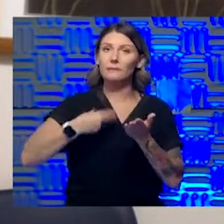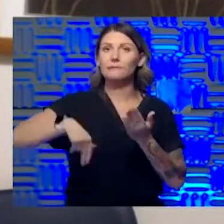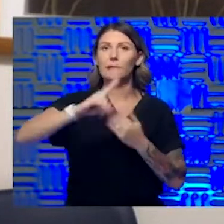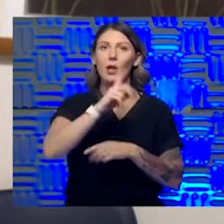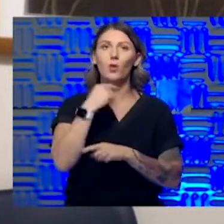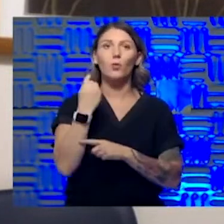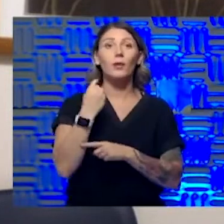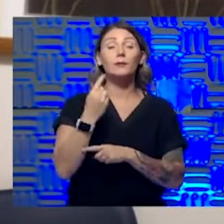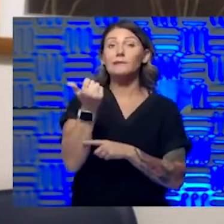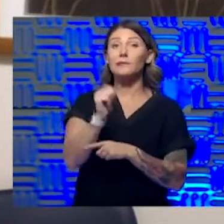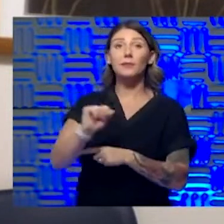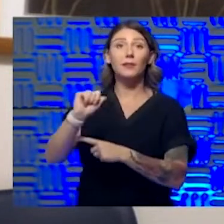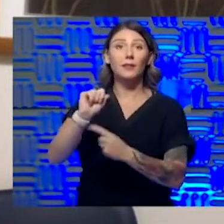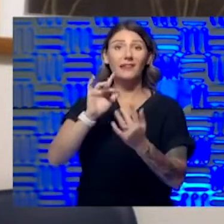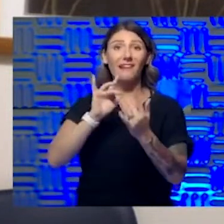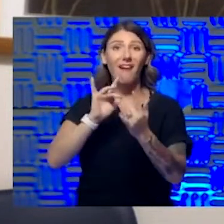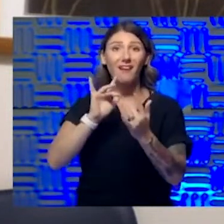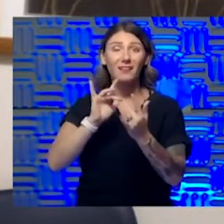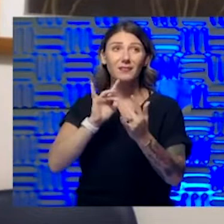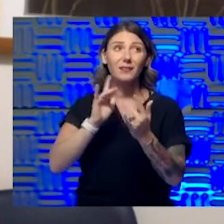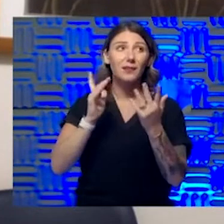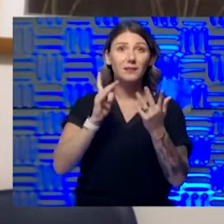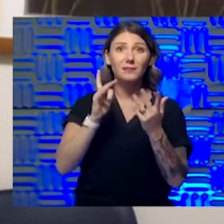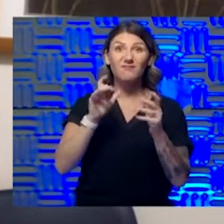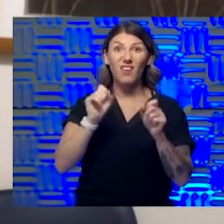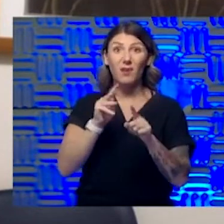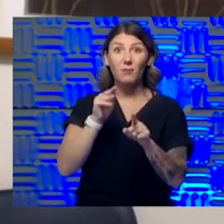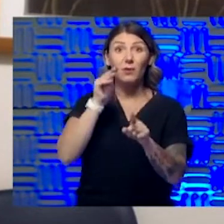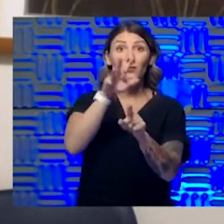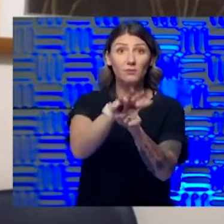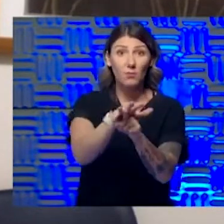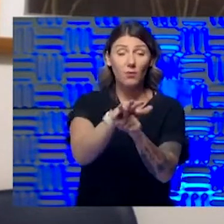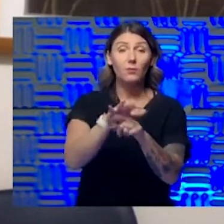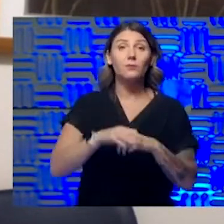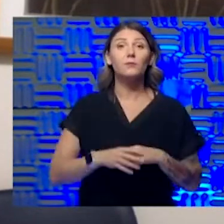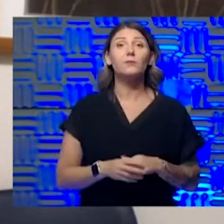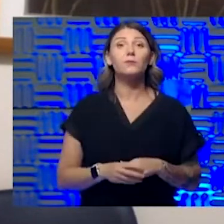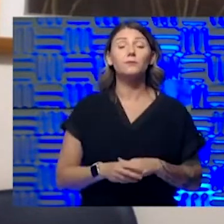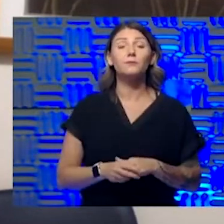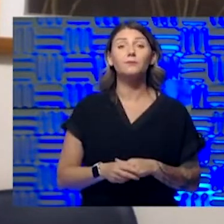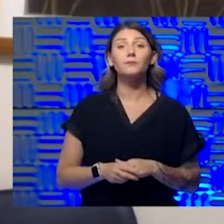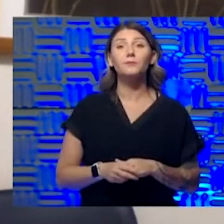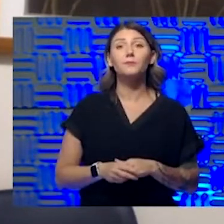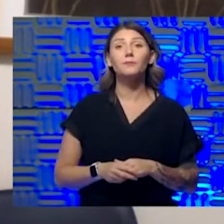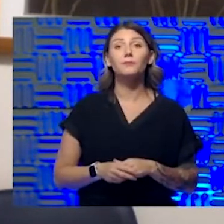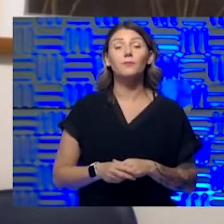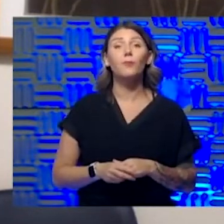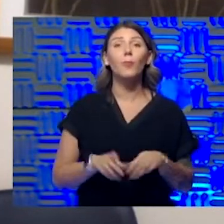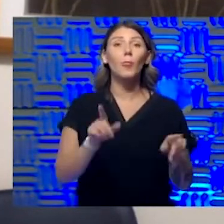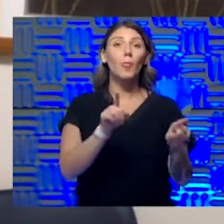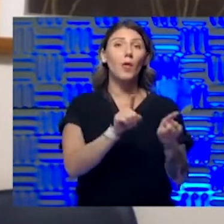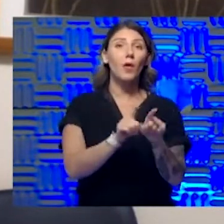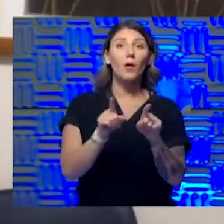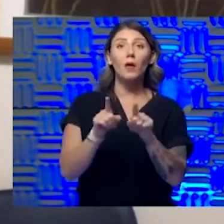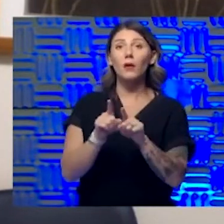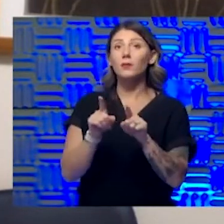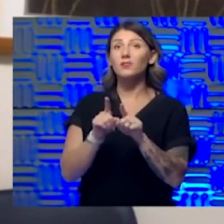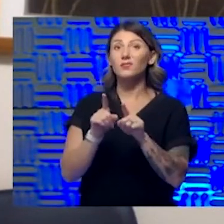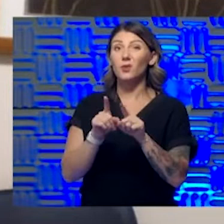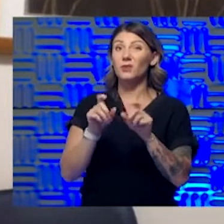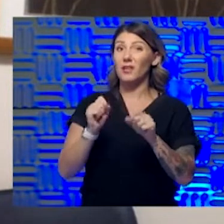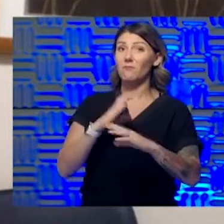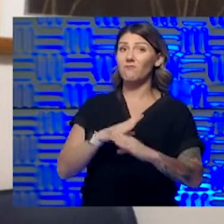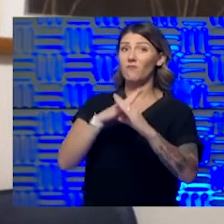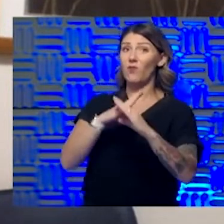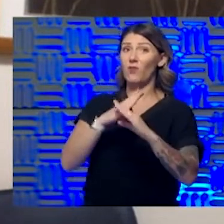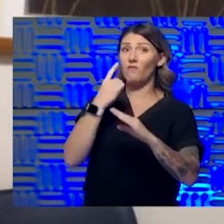contacts that you could potentially be exposed to could also inhibit you going on to the next stages. So,